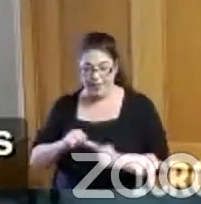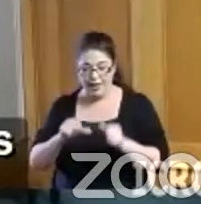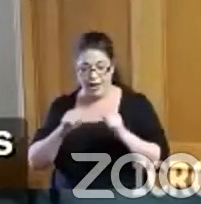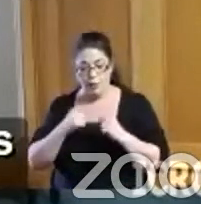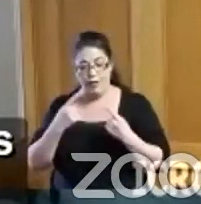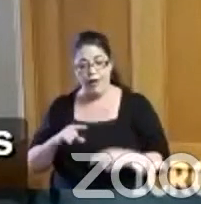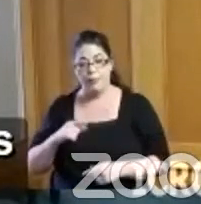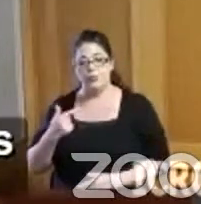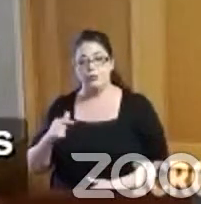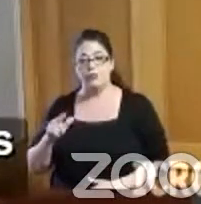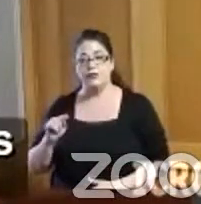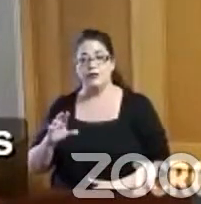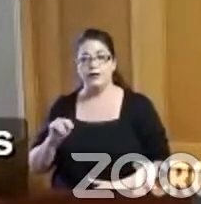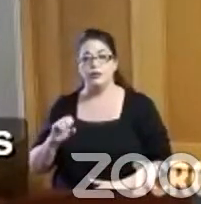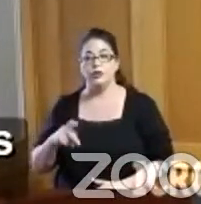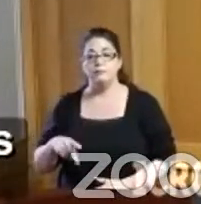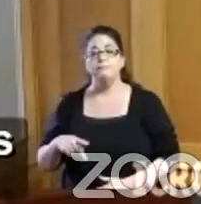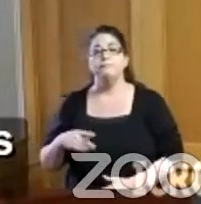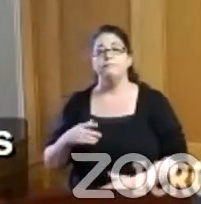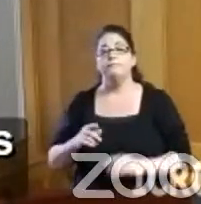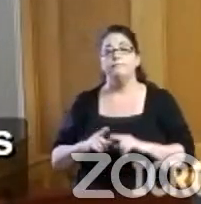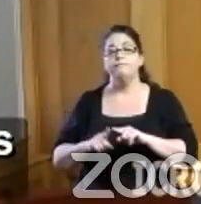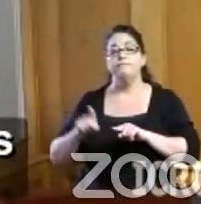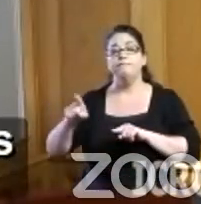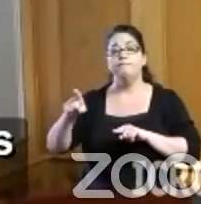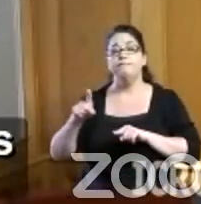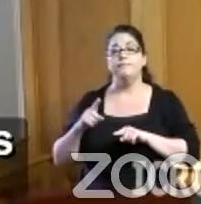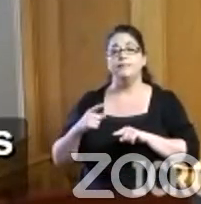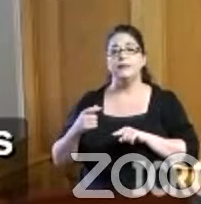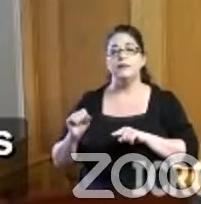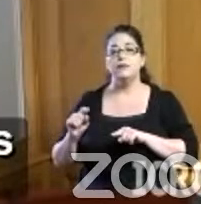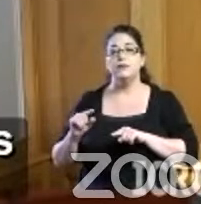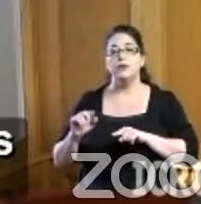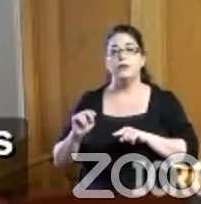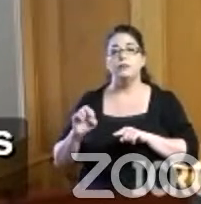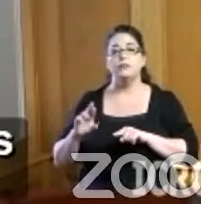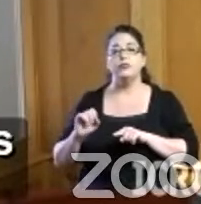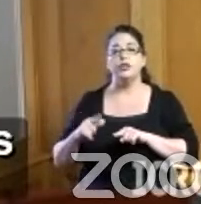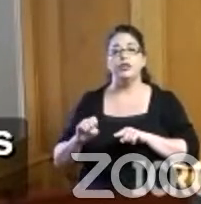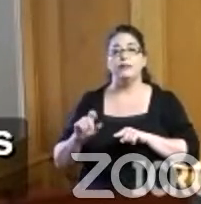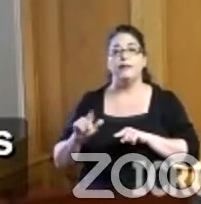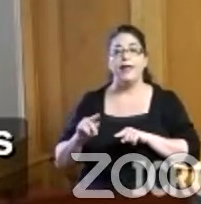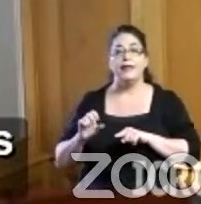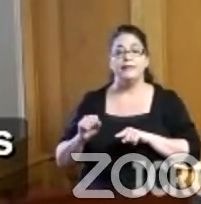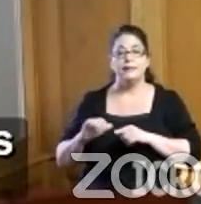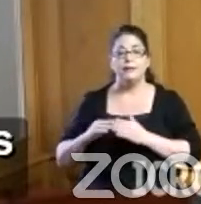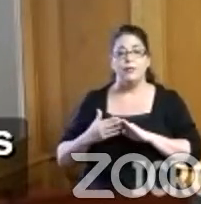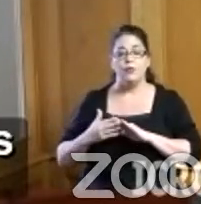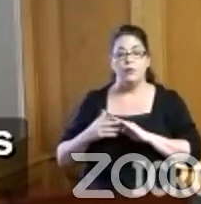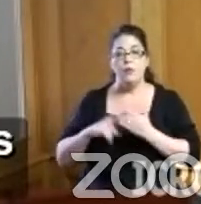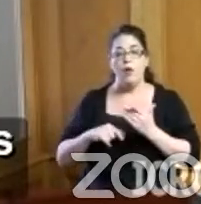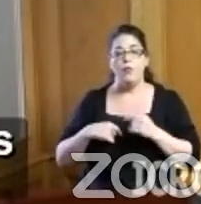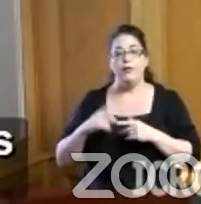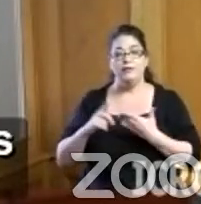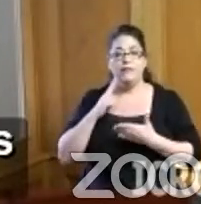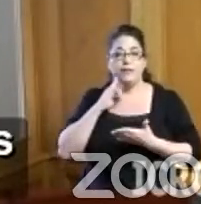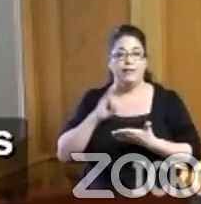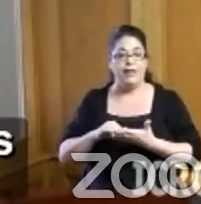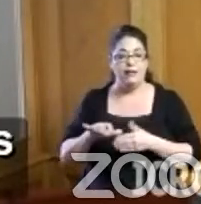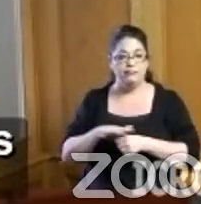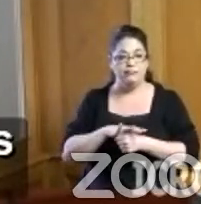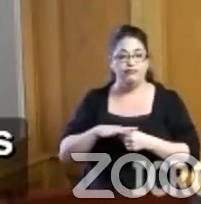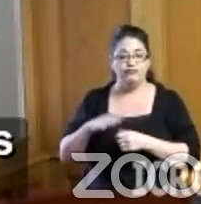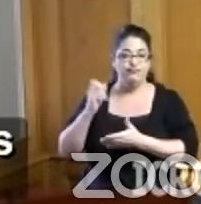Mm-hmm. It's upstream of the Stonebridge Lakes community mm-hmm. In the project that we're currently designing there that's already